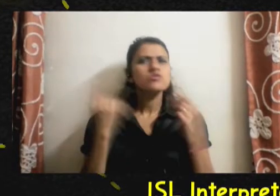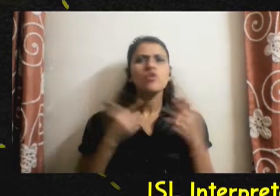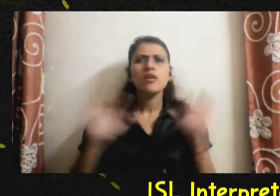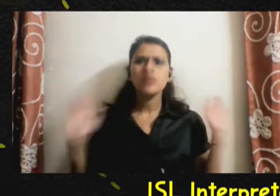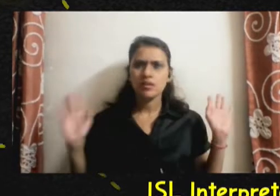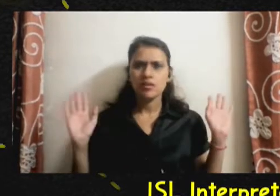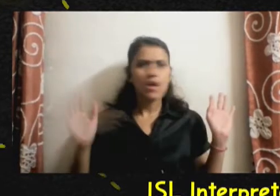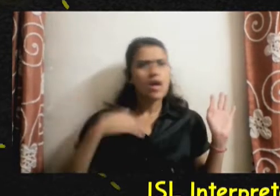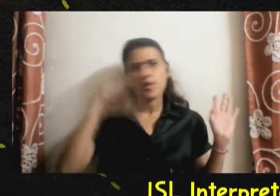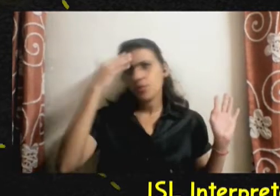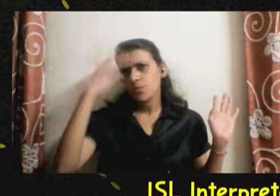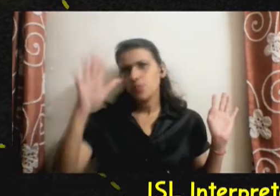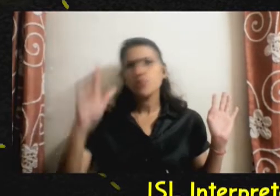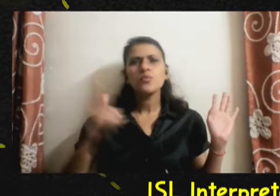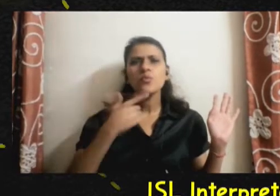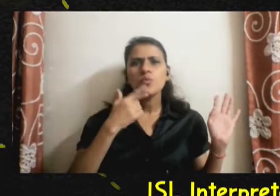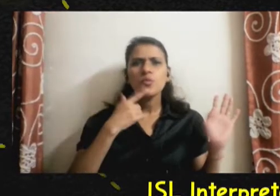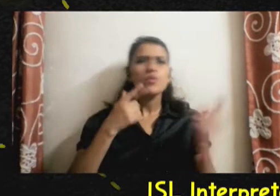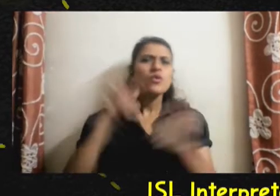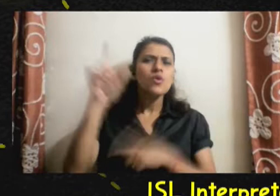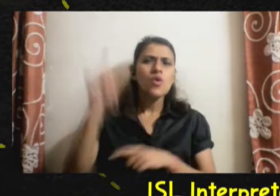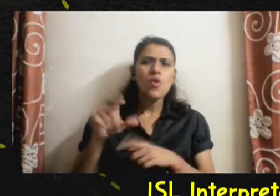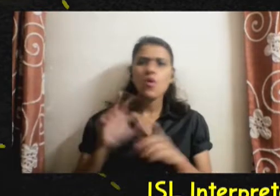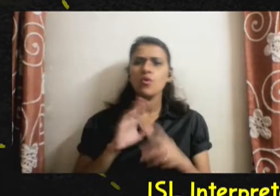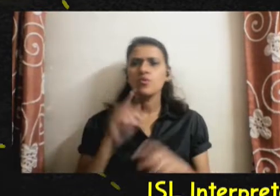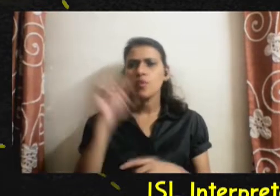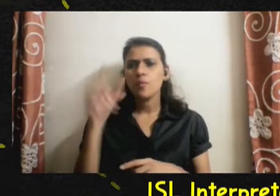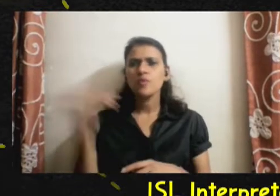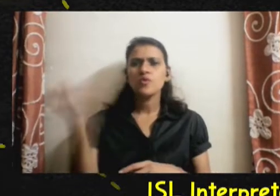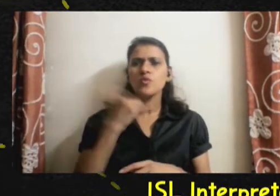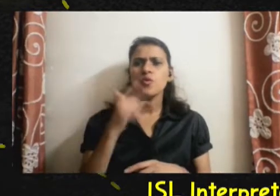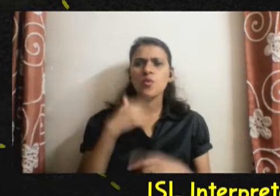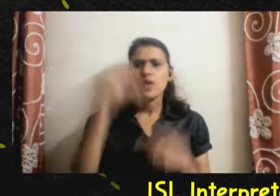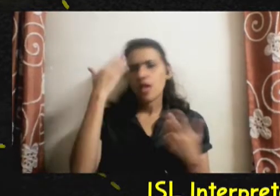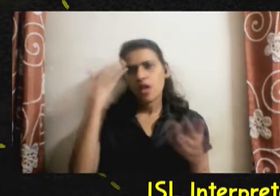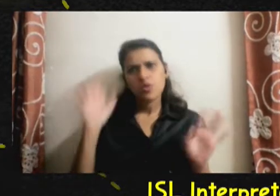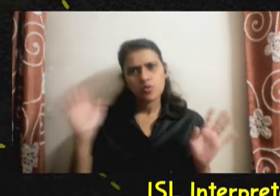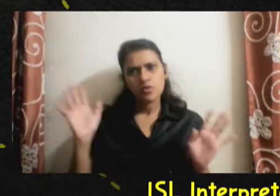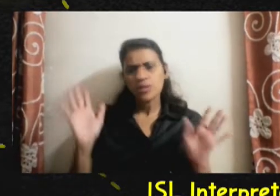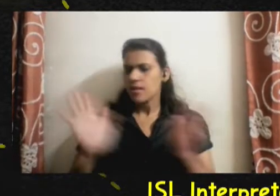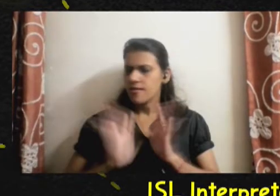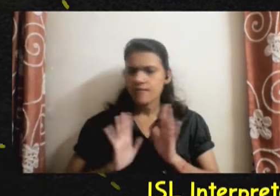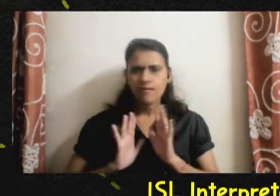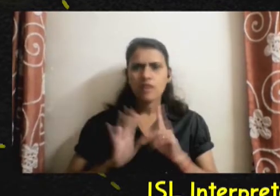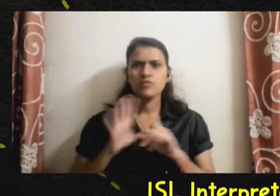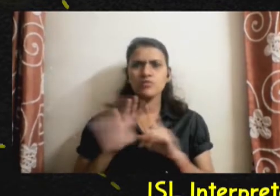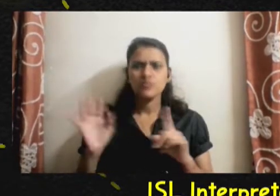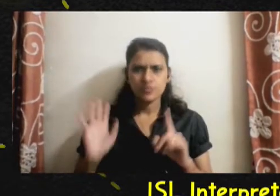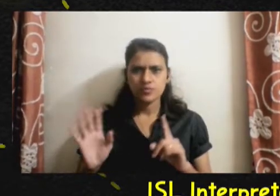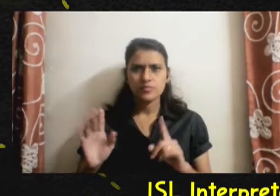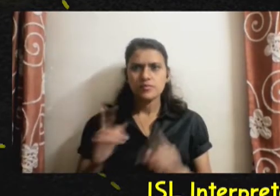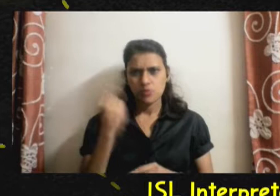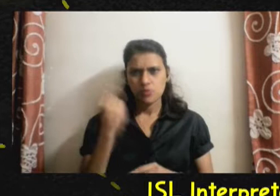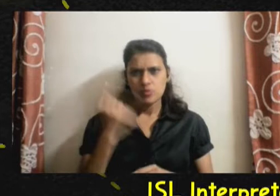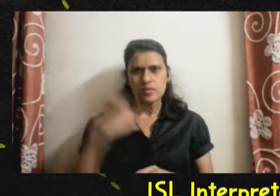don't know who this caller is and how they're negotiating their offline universe. So let's not make claims. So I think the other thing we really must think about